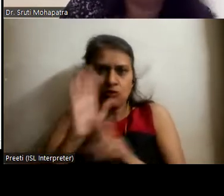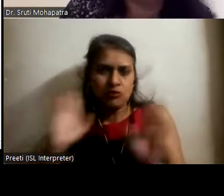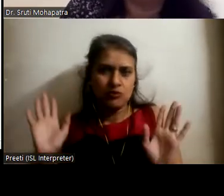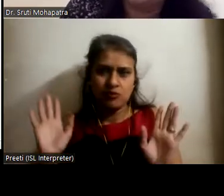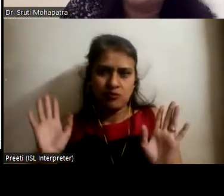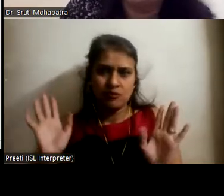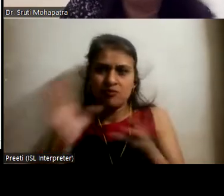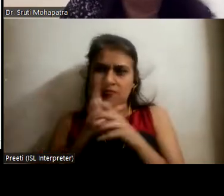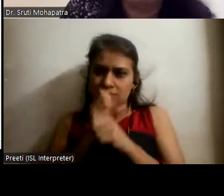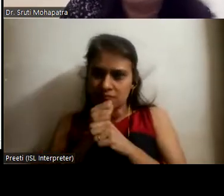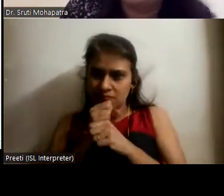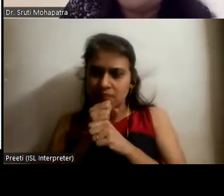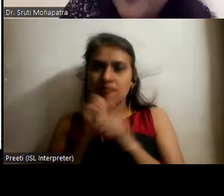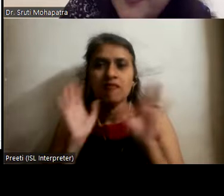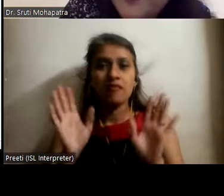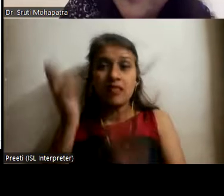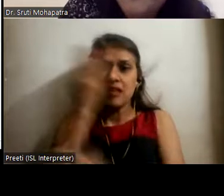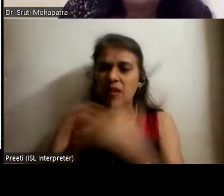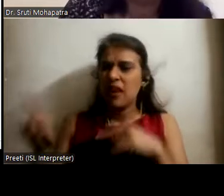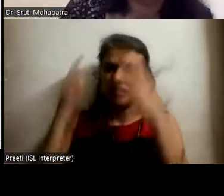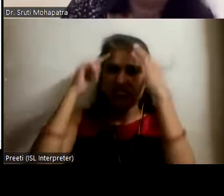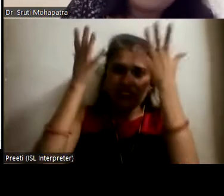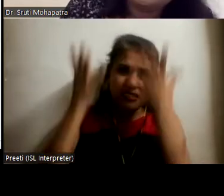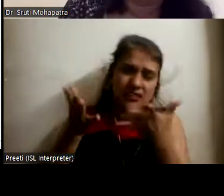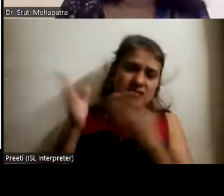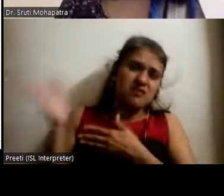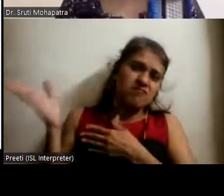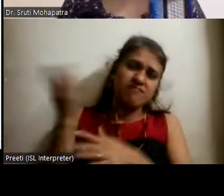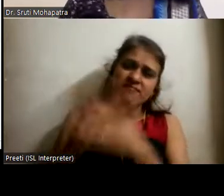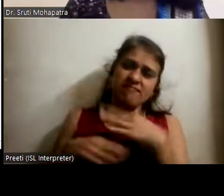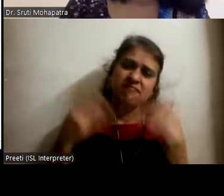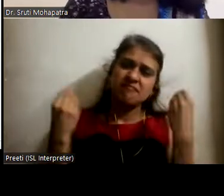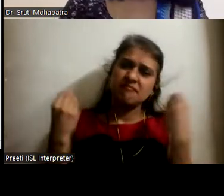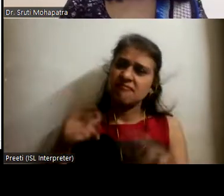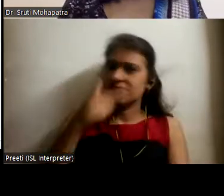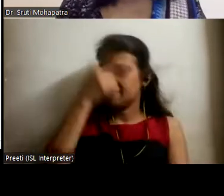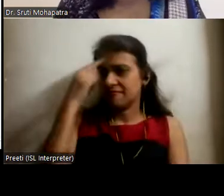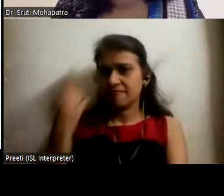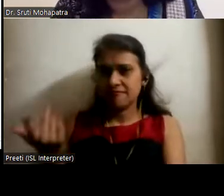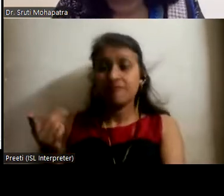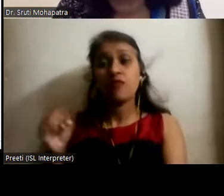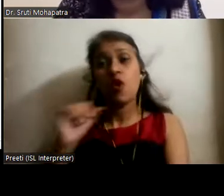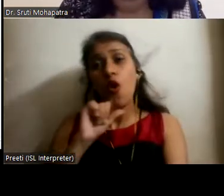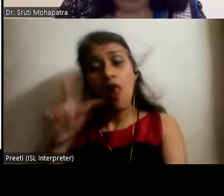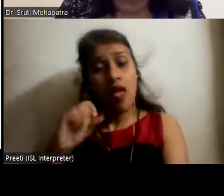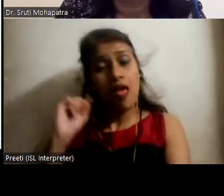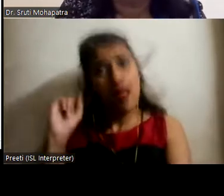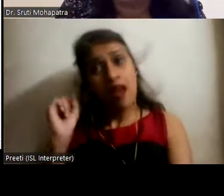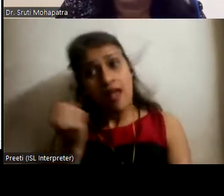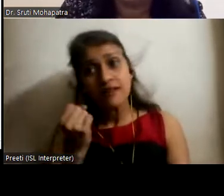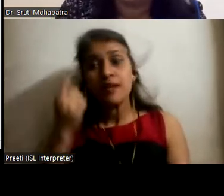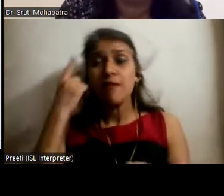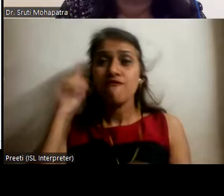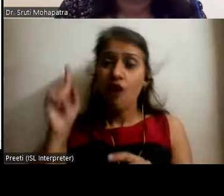villages, people consider disabled people a burden. Even now they think that all that they're eligible for is a